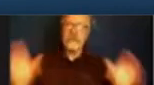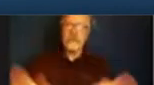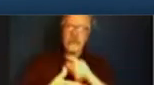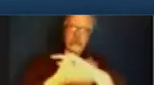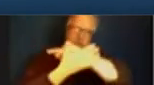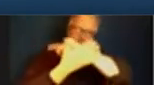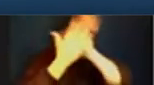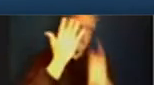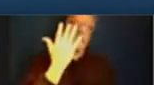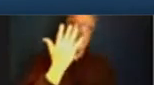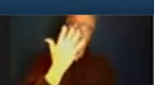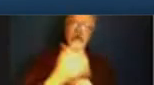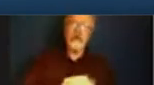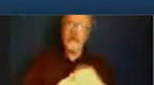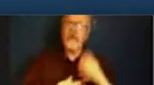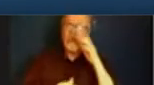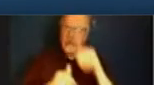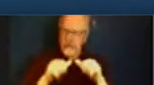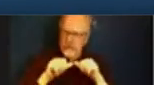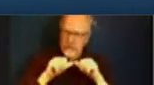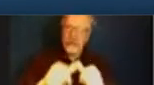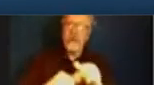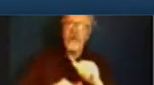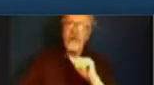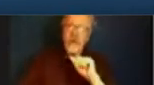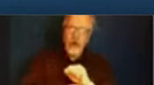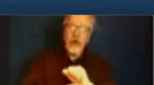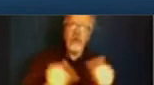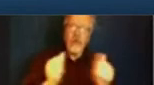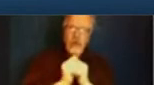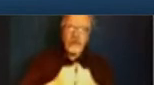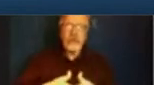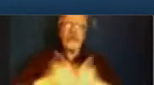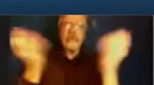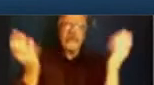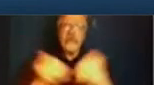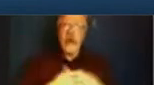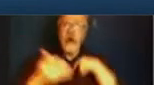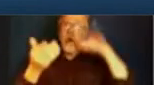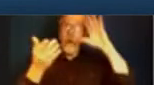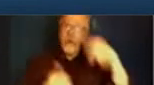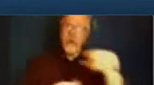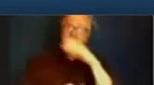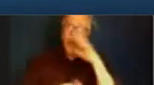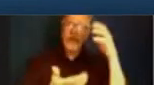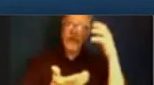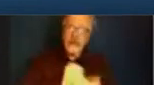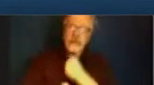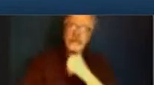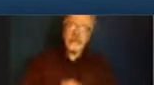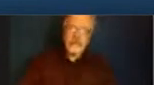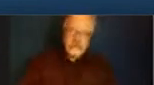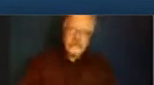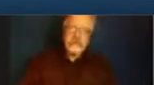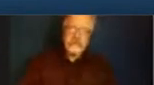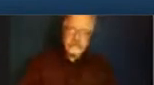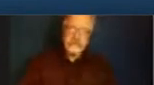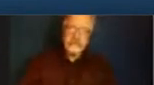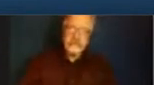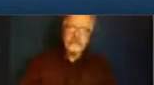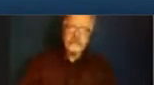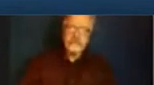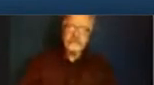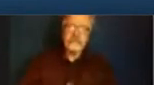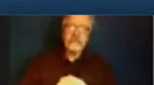these efforts, and we hope people will use them. But I would say, and I don't think this should be forgotten, we have